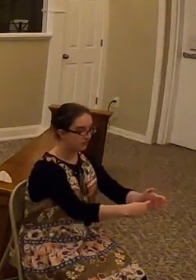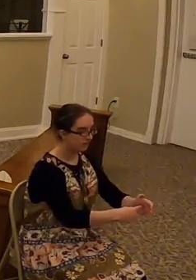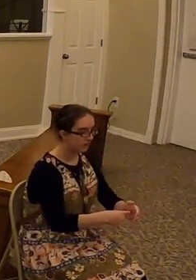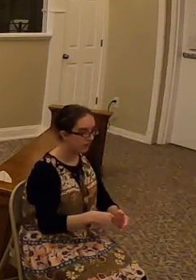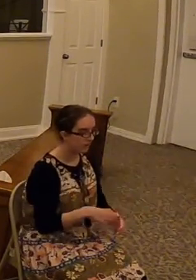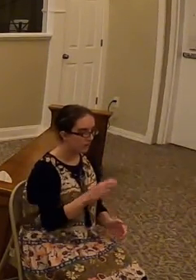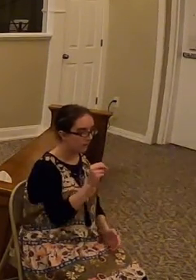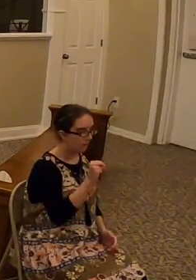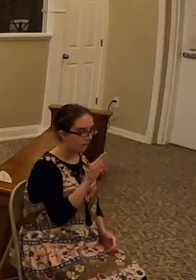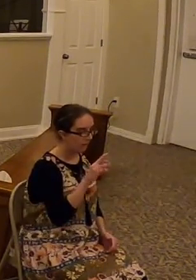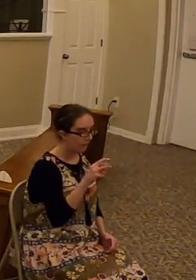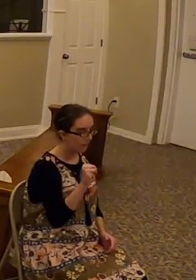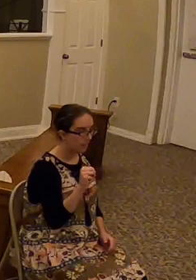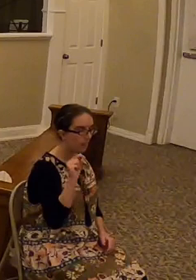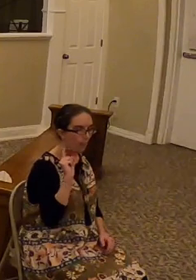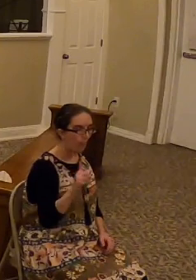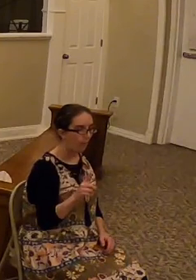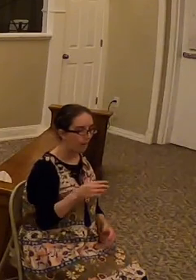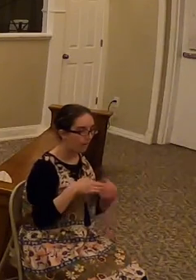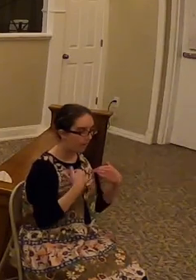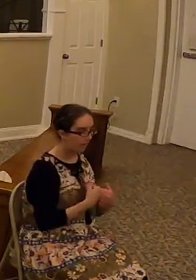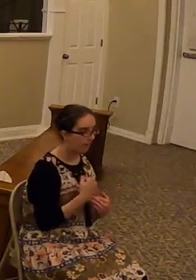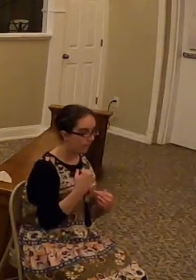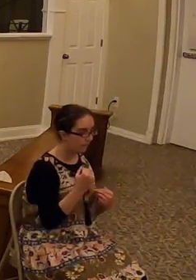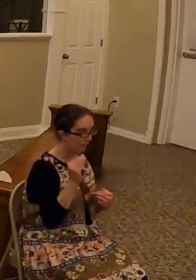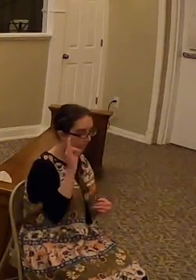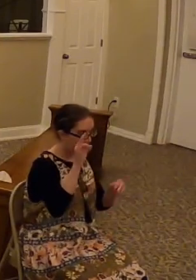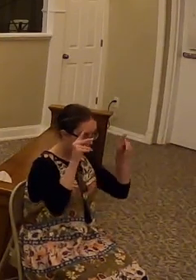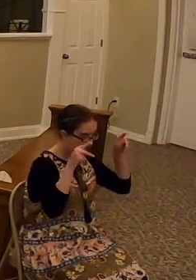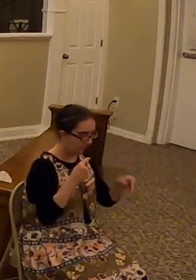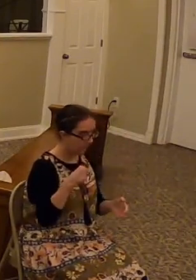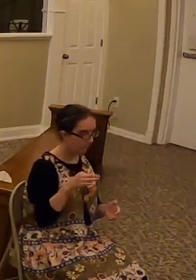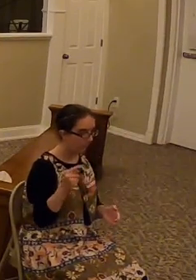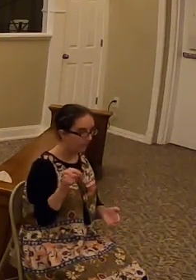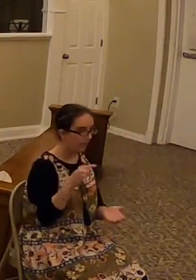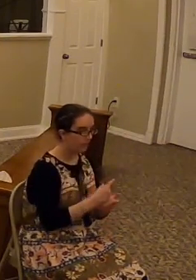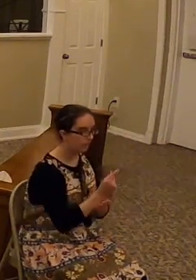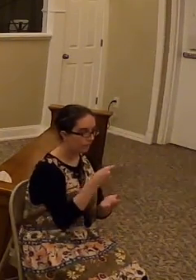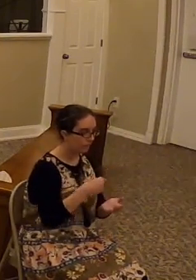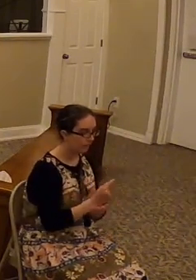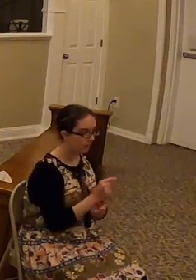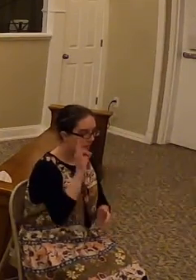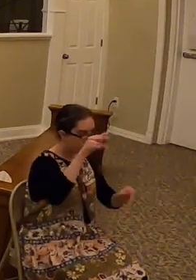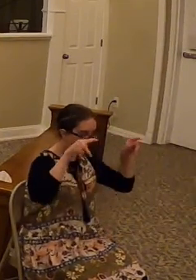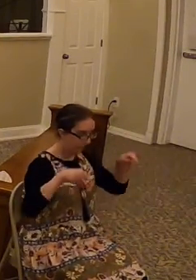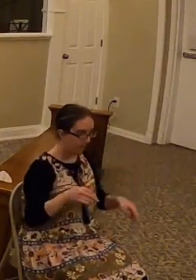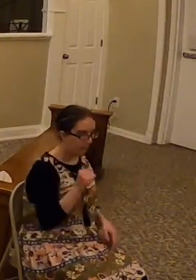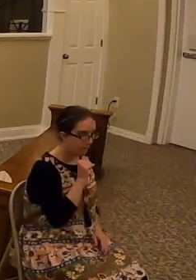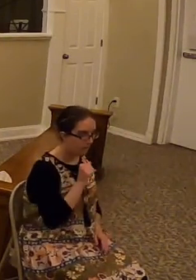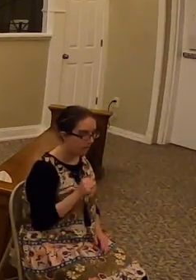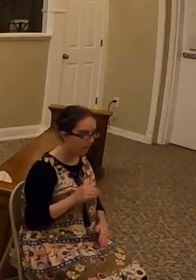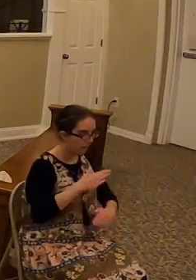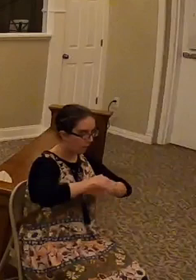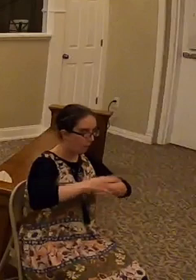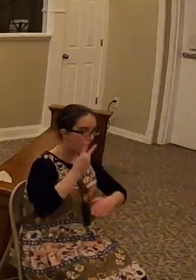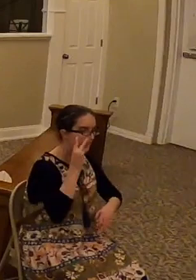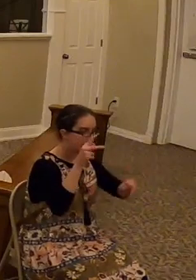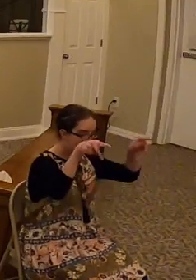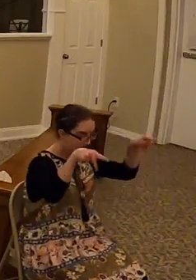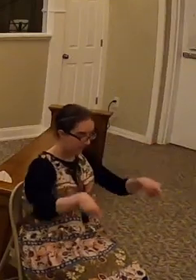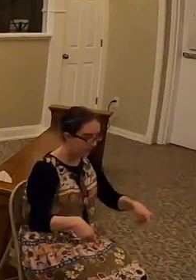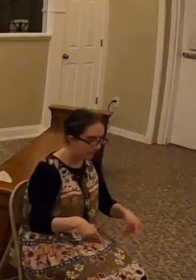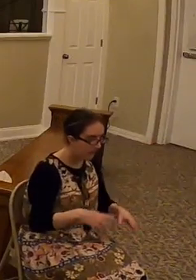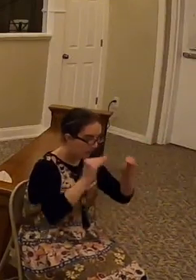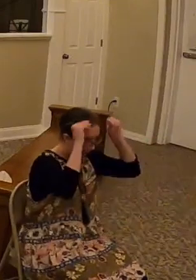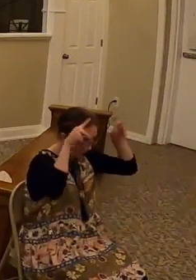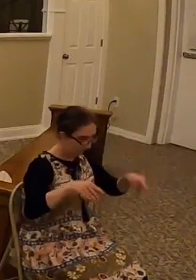or confirms one heart. An evangelist is a preacher of the gospel. Pastor is an overseer.